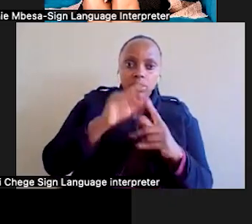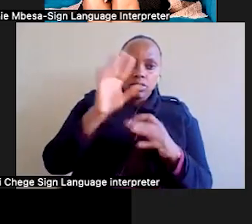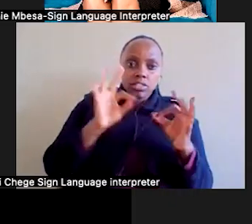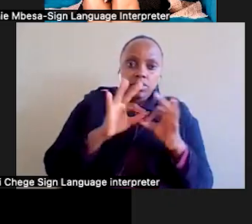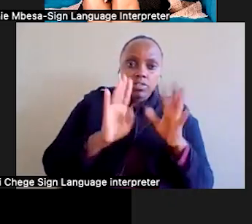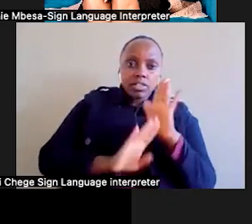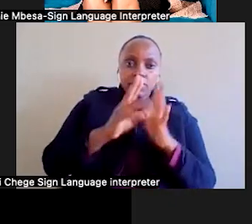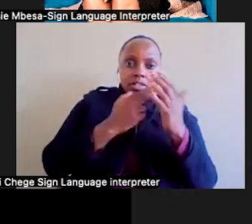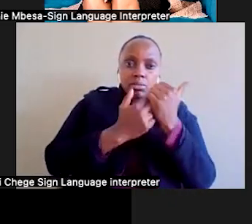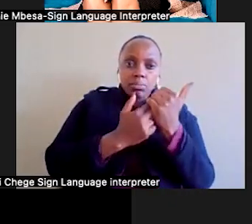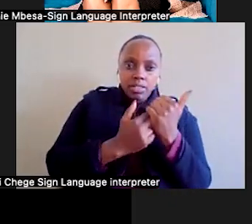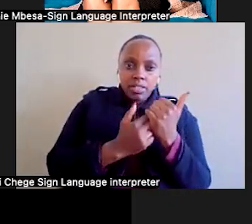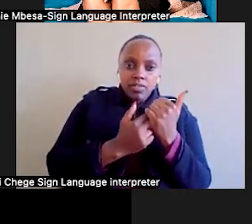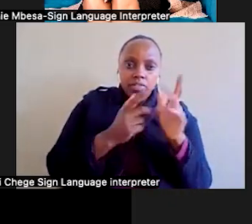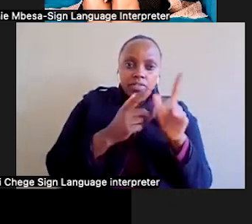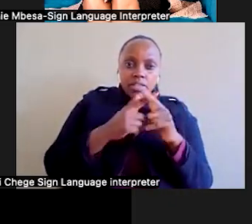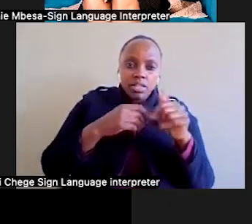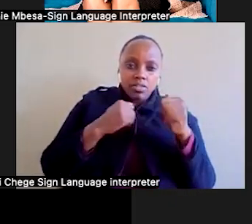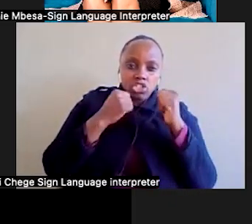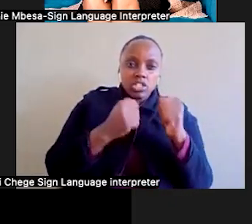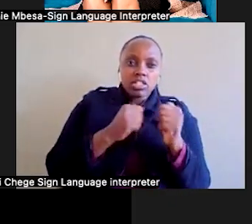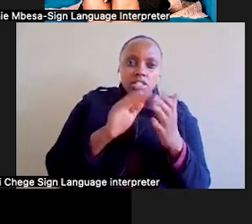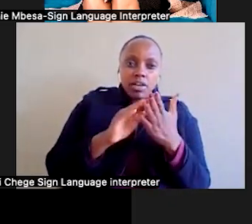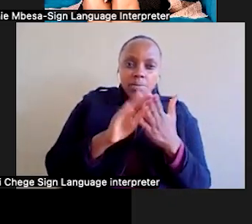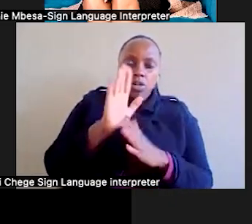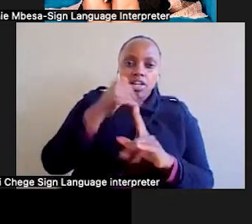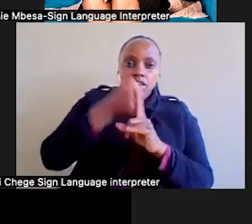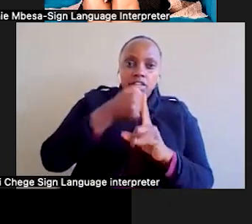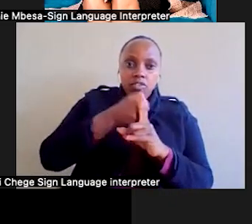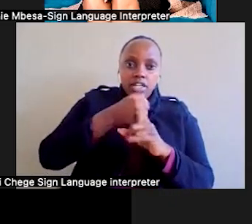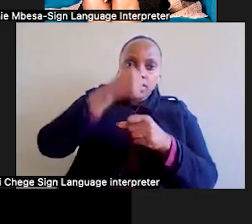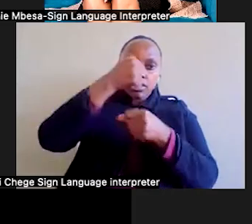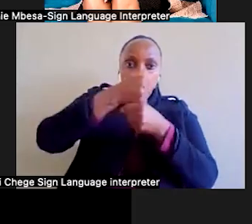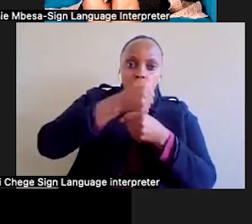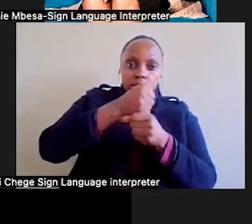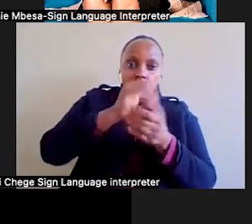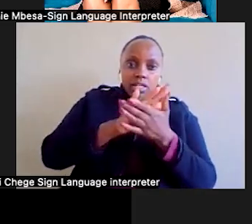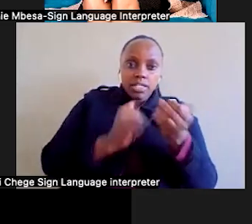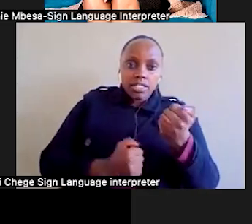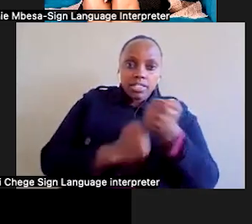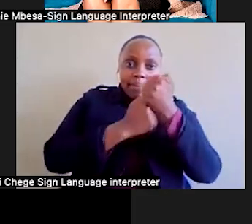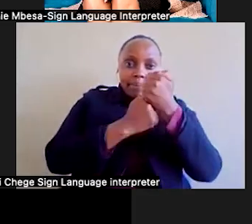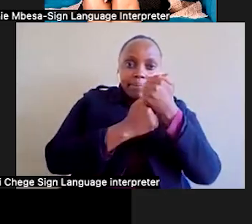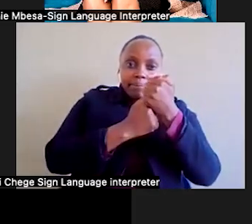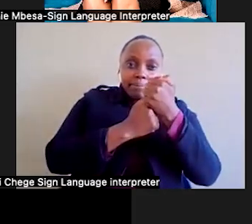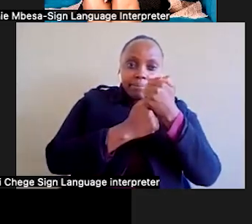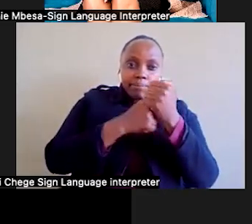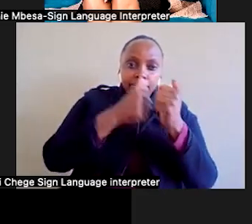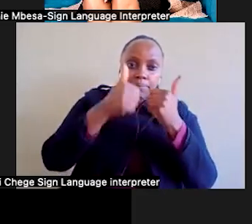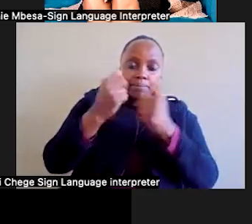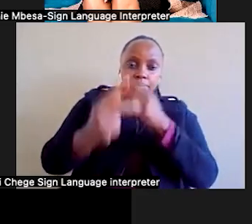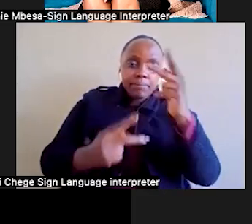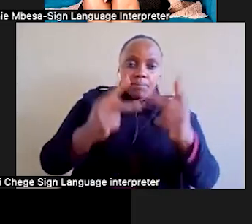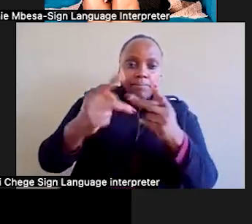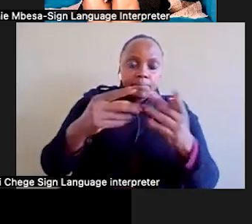partners and donors have strengthened MolSAF's advocacy efforts and support the policy approval process. Financial